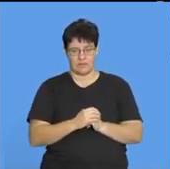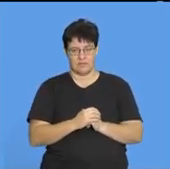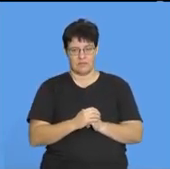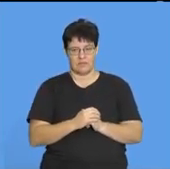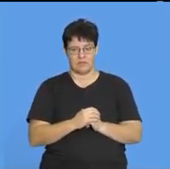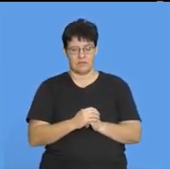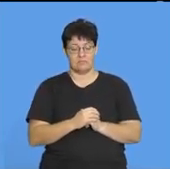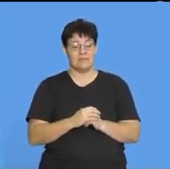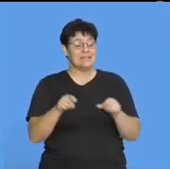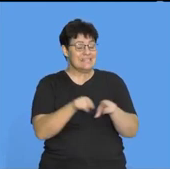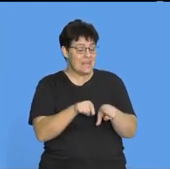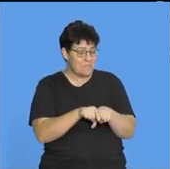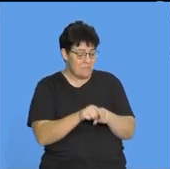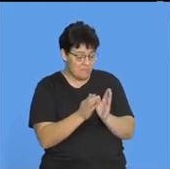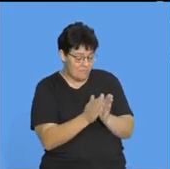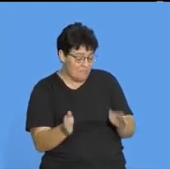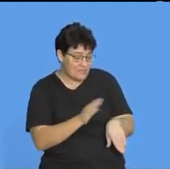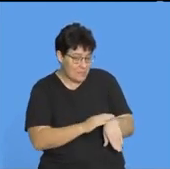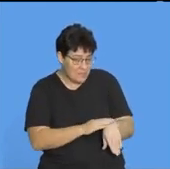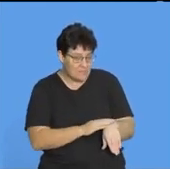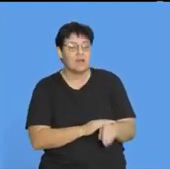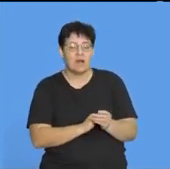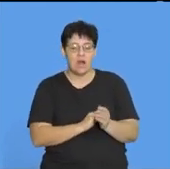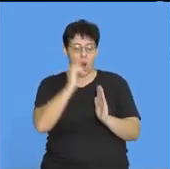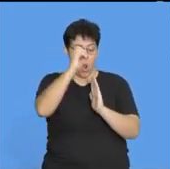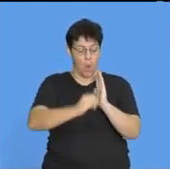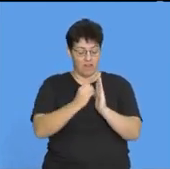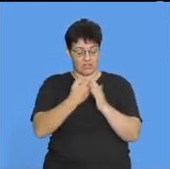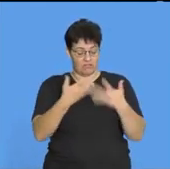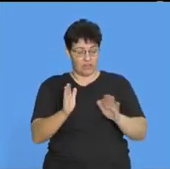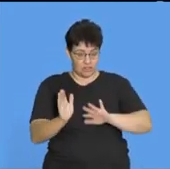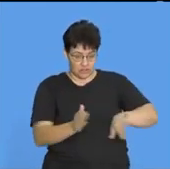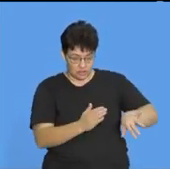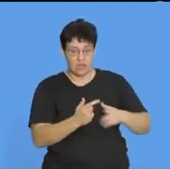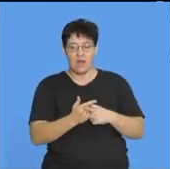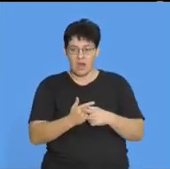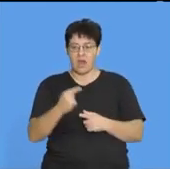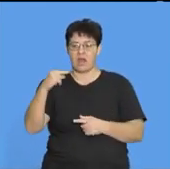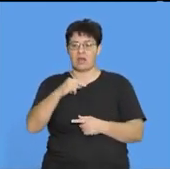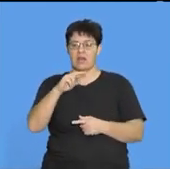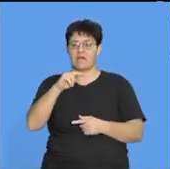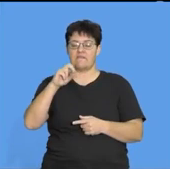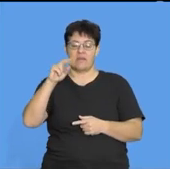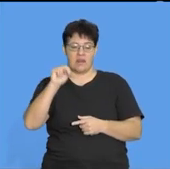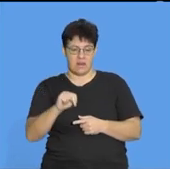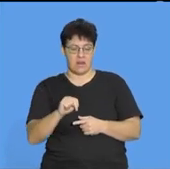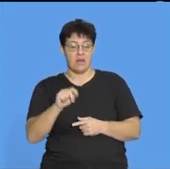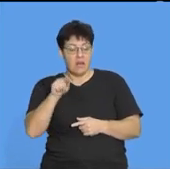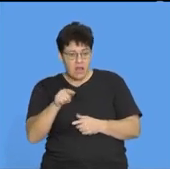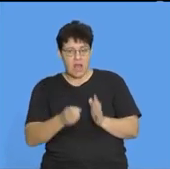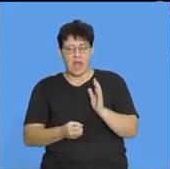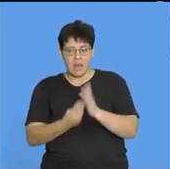At puberty, we see that after ovulation, the Grafting follicle then develops under the influence of the hormone